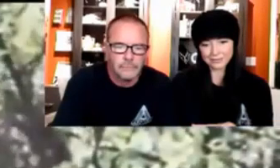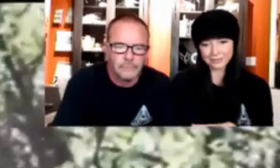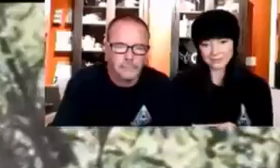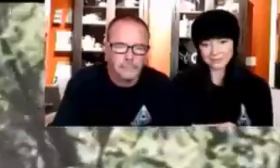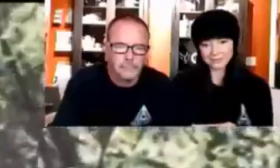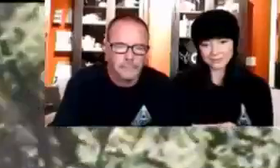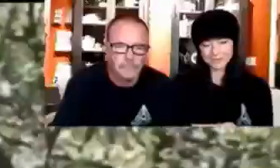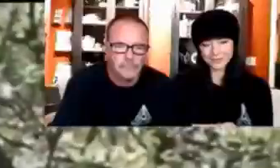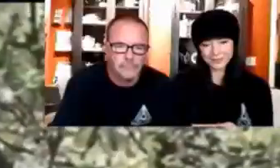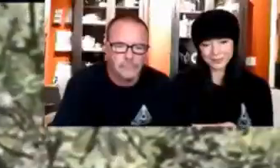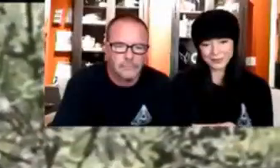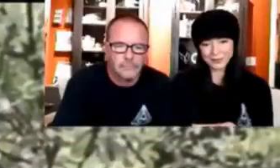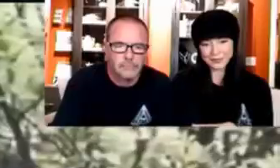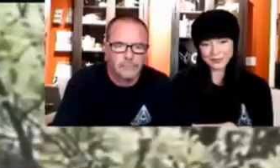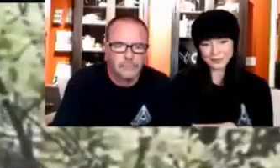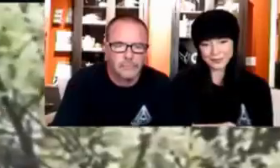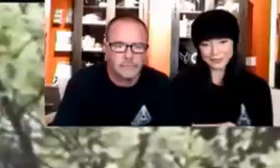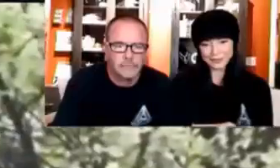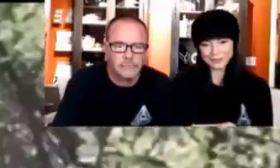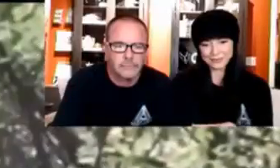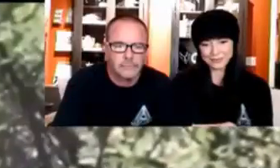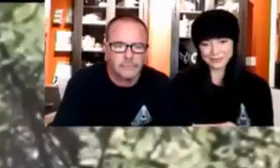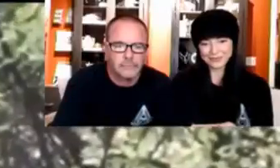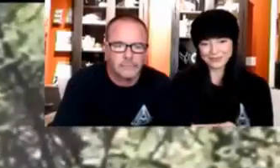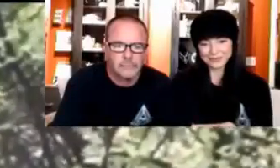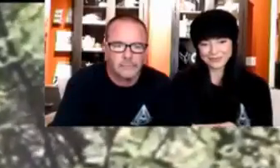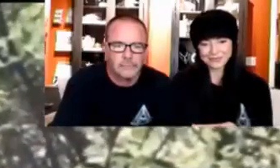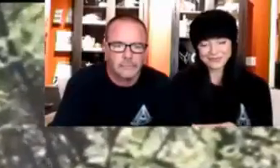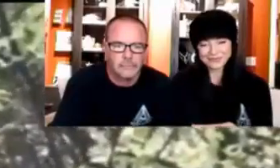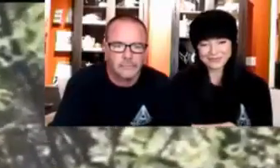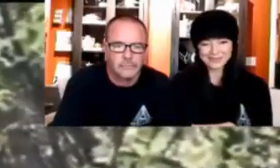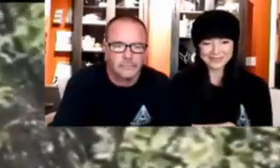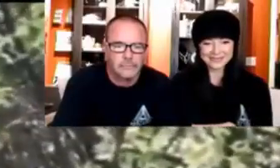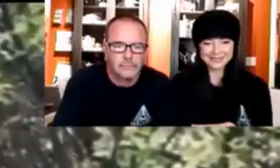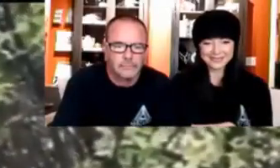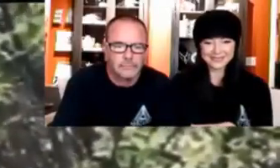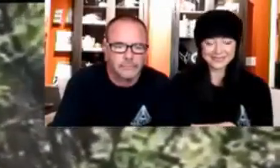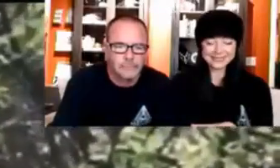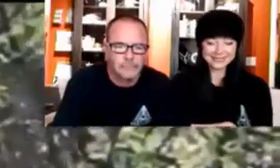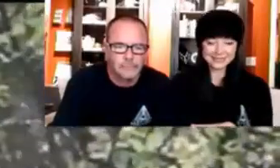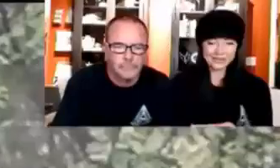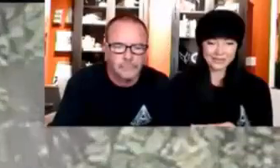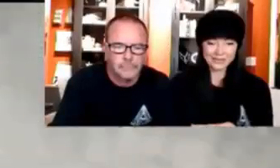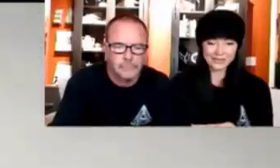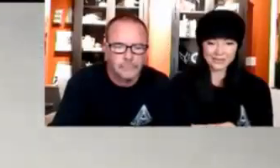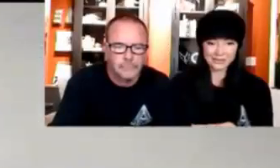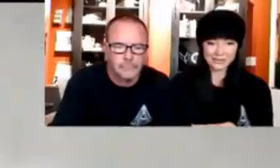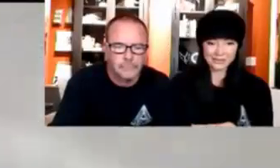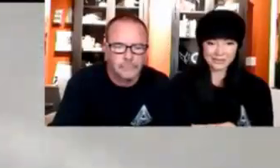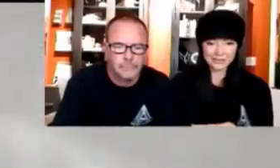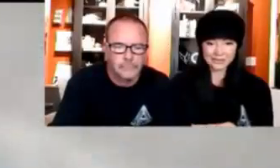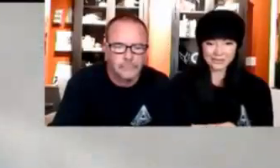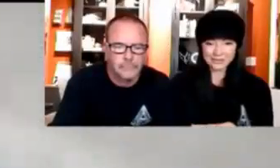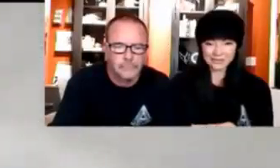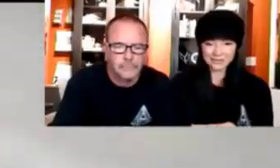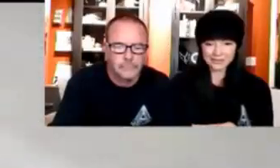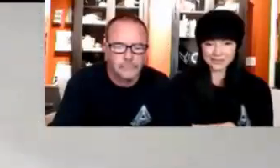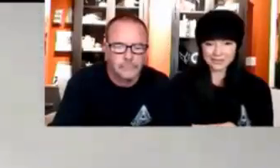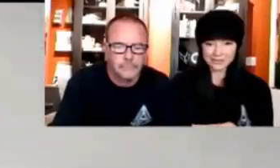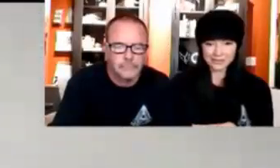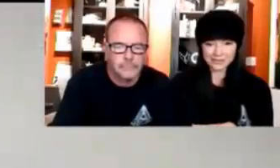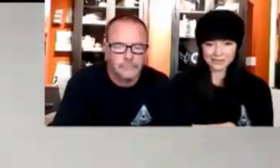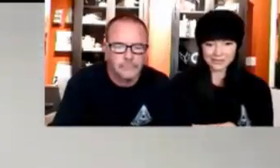also because there were more berries growing on the regenerating shrubs. And the bears reinforced the impact of the wolves by